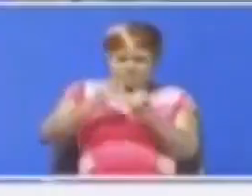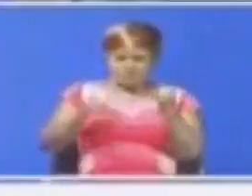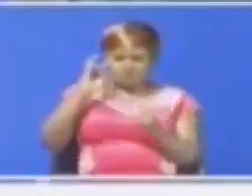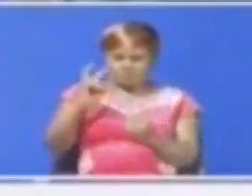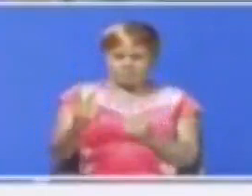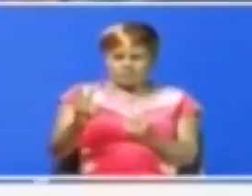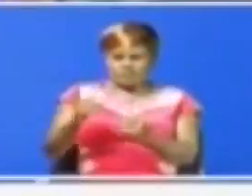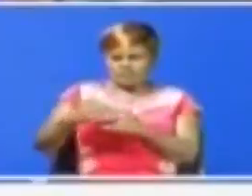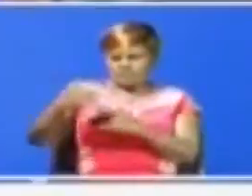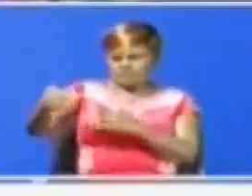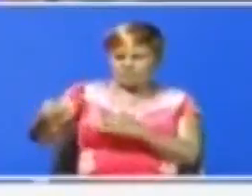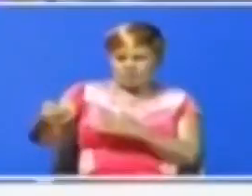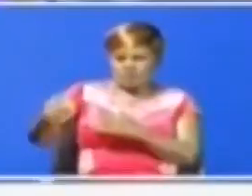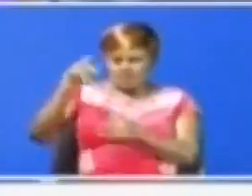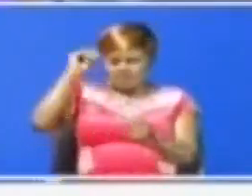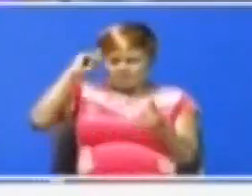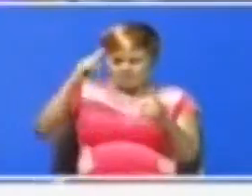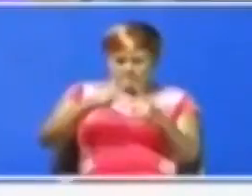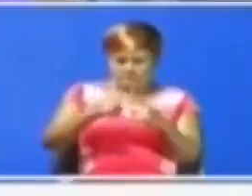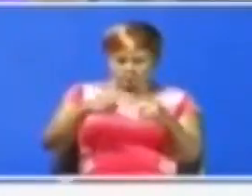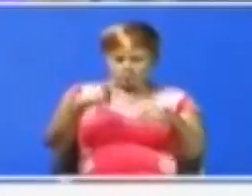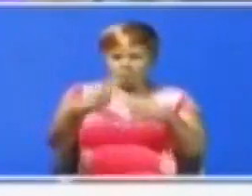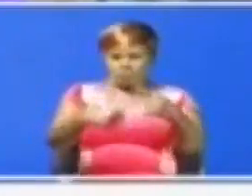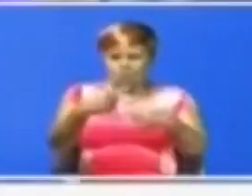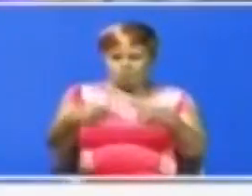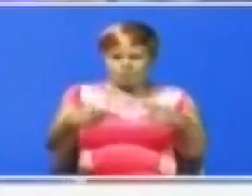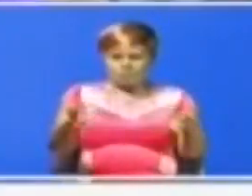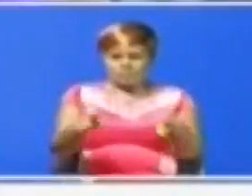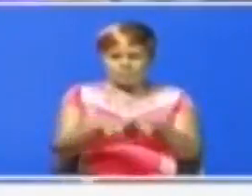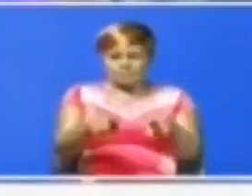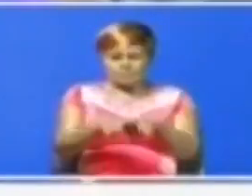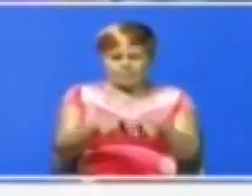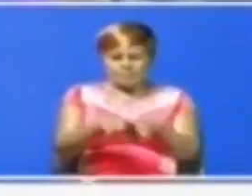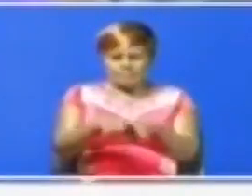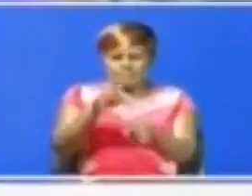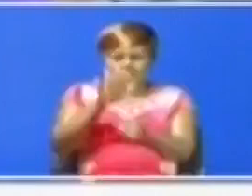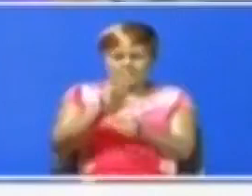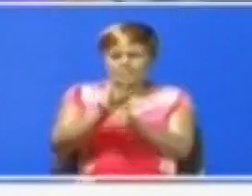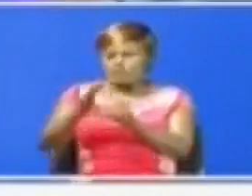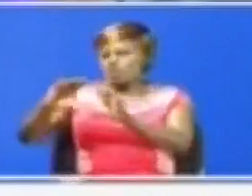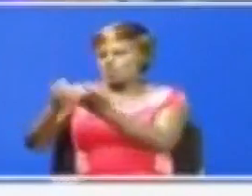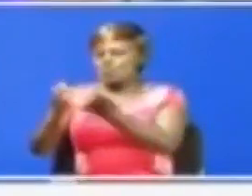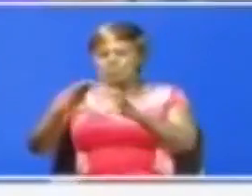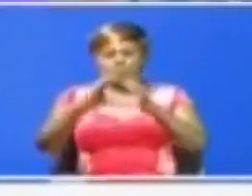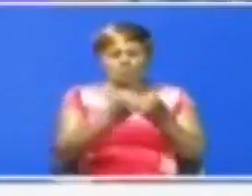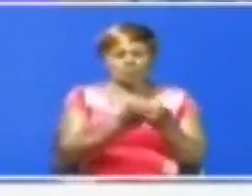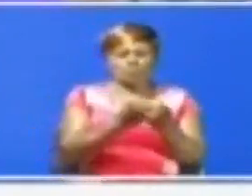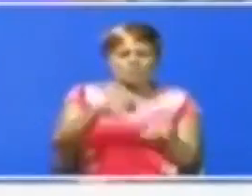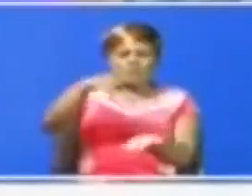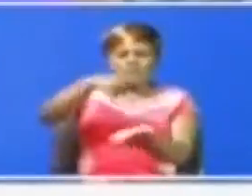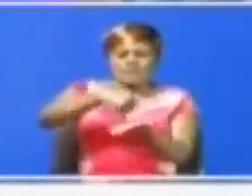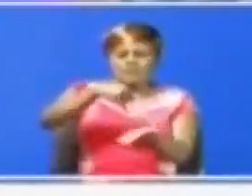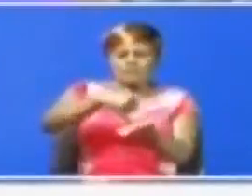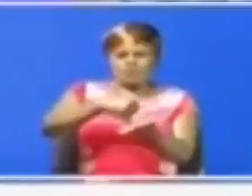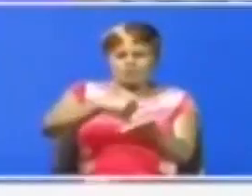going forward, we intend to maintain the same multi-agency team that has been involved in